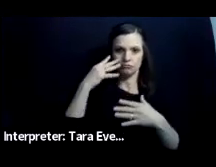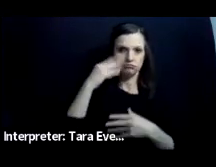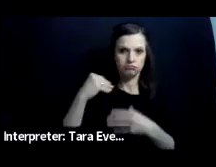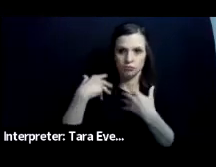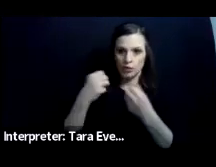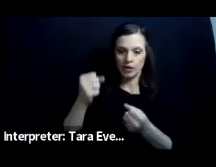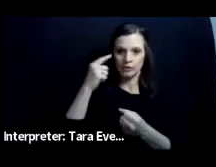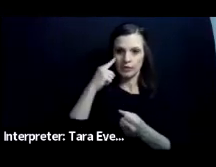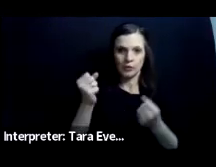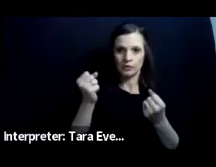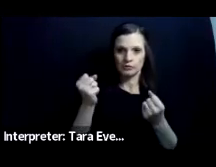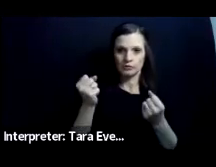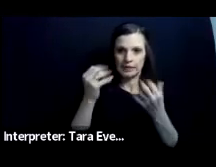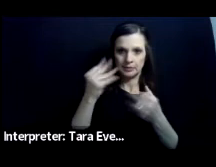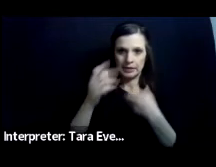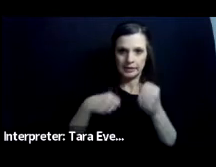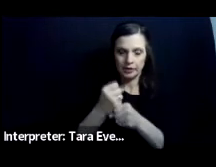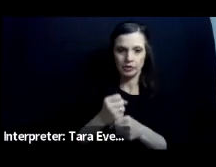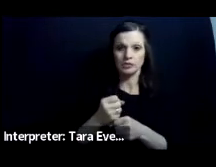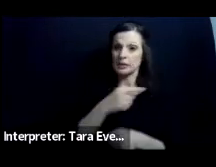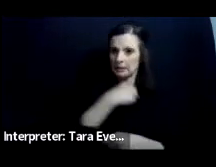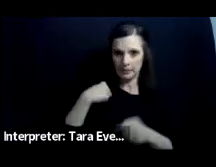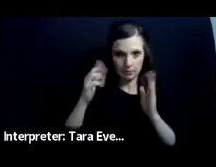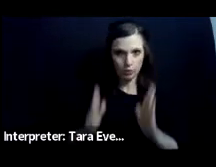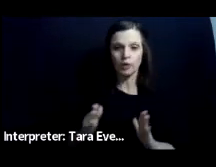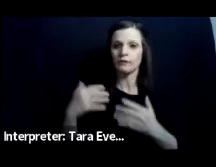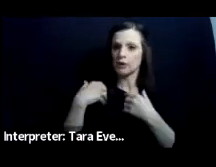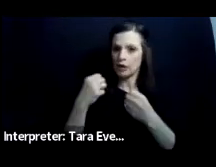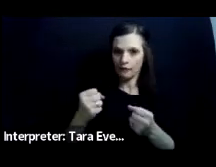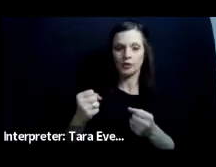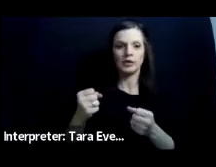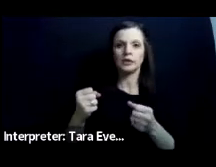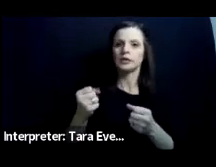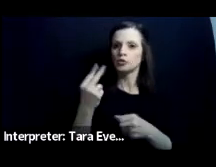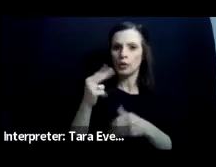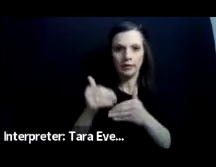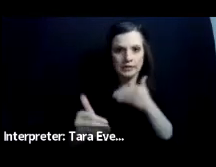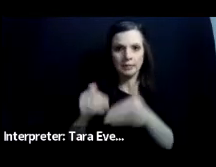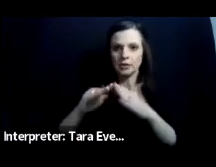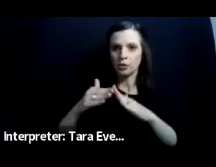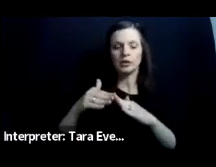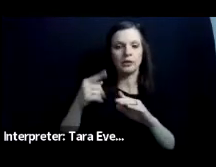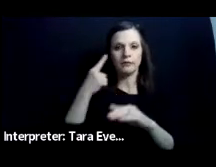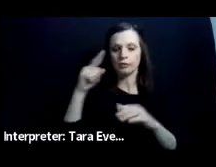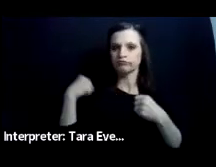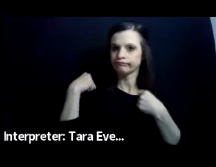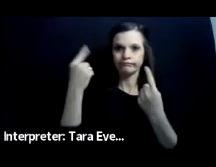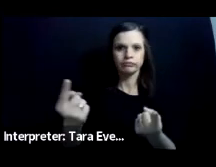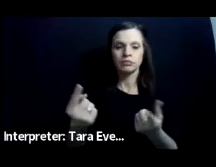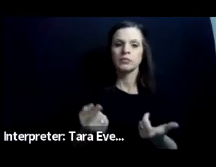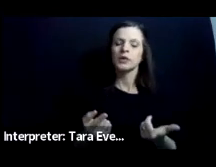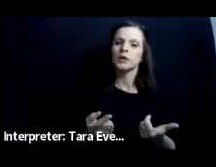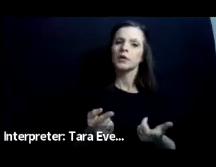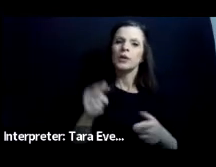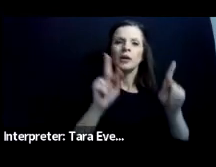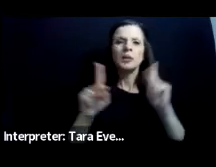of 12-step communities for quite some time. It's one of those deals that, you know, when people use a phrase like, "Well, that